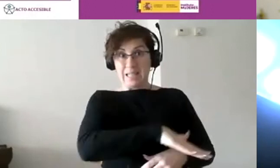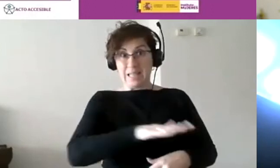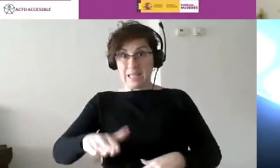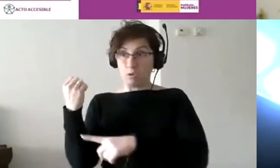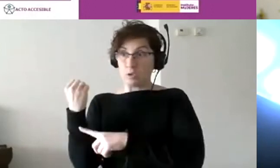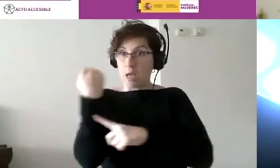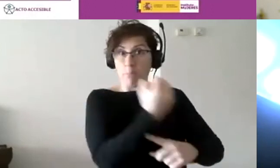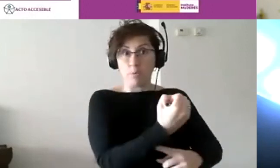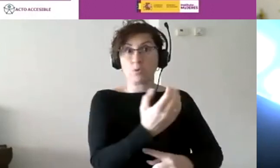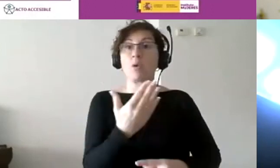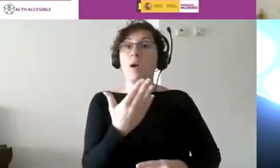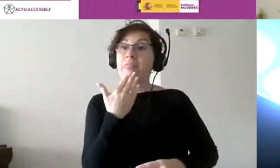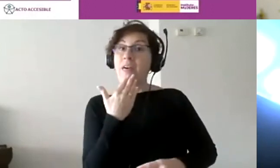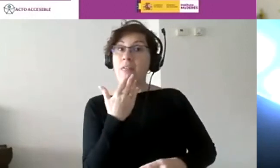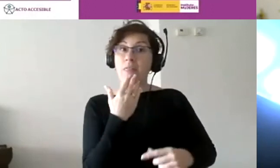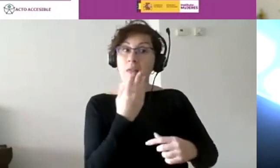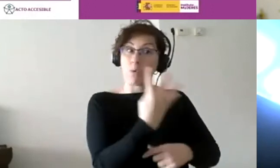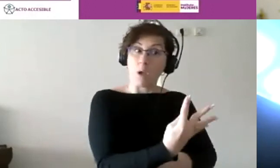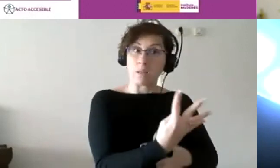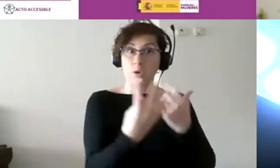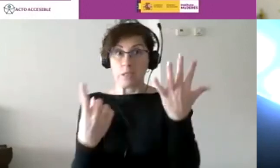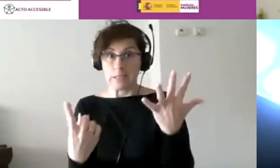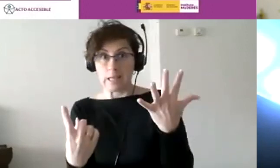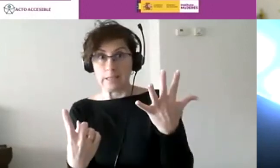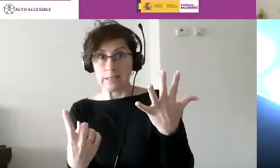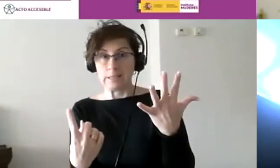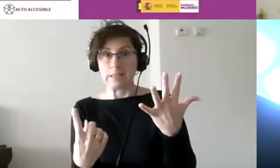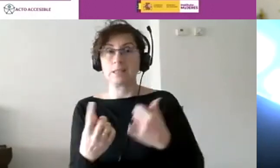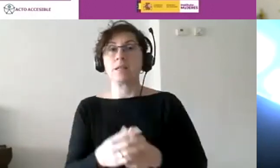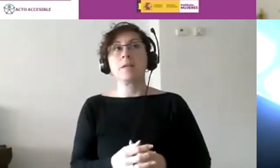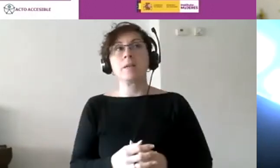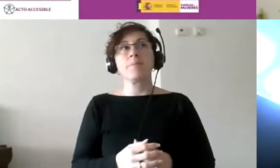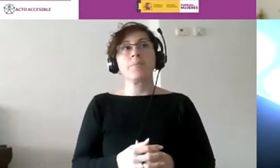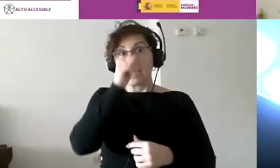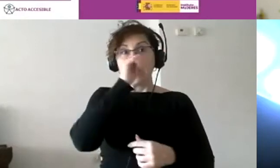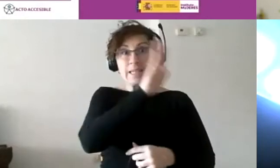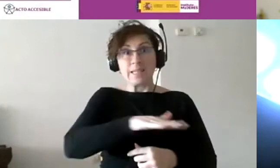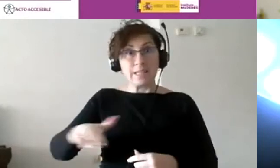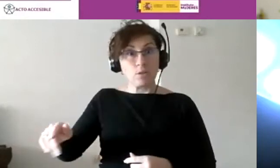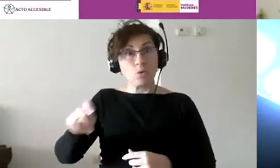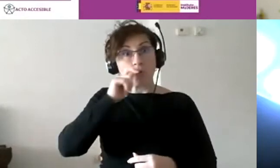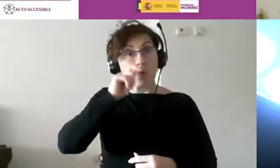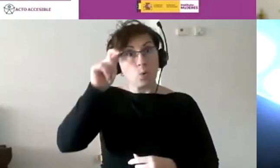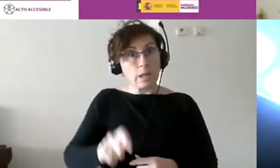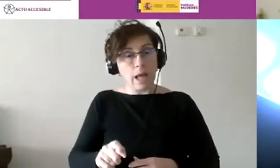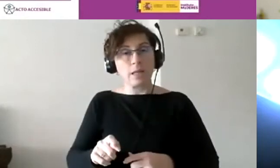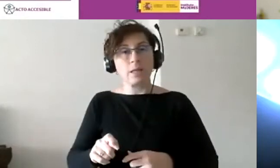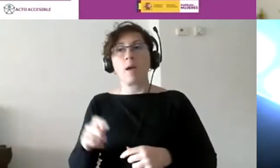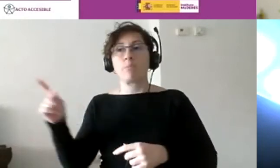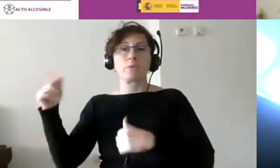kid who comes from Ukraine a lot of toys, hot soup. 2 days we stayed in Poznan,